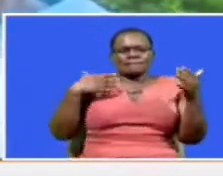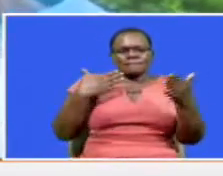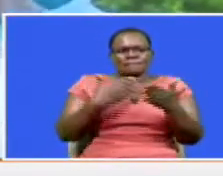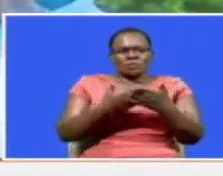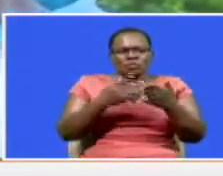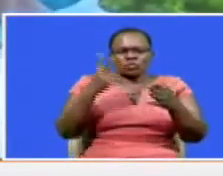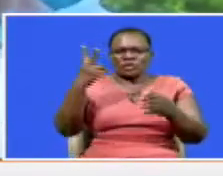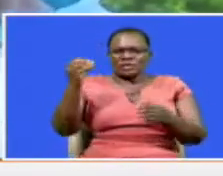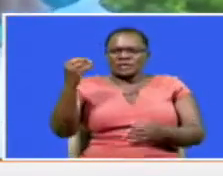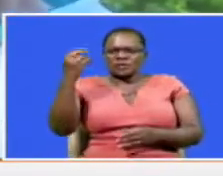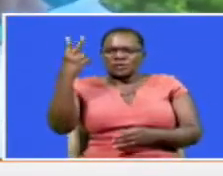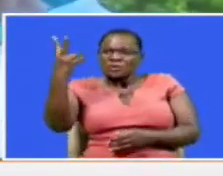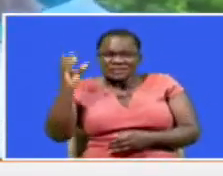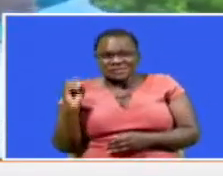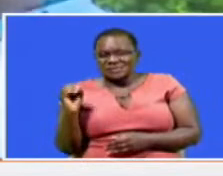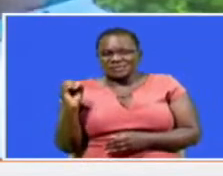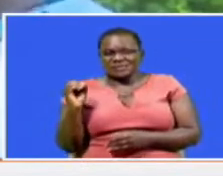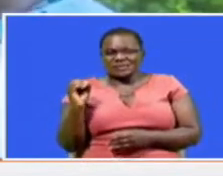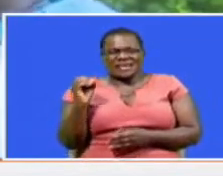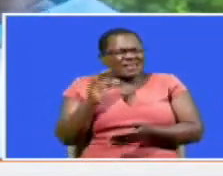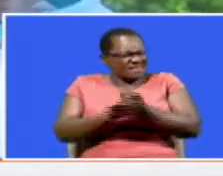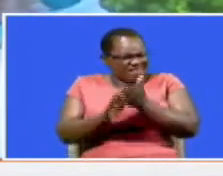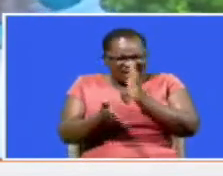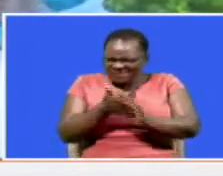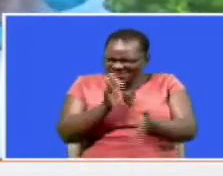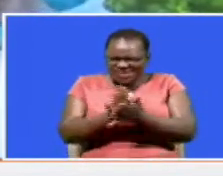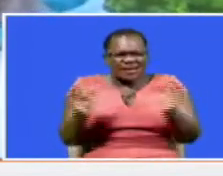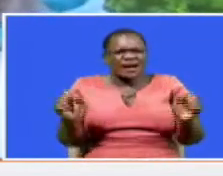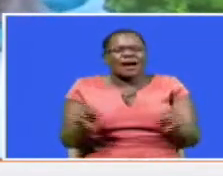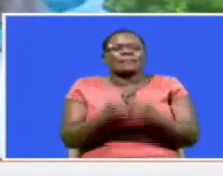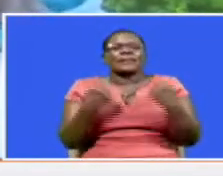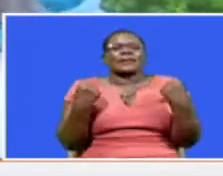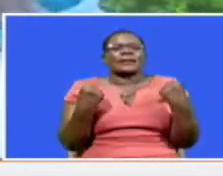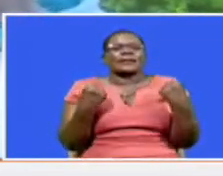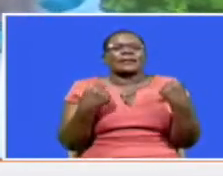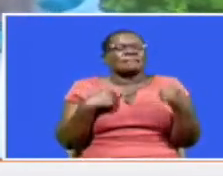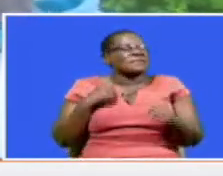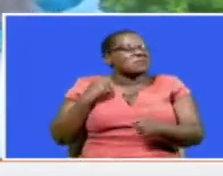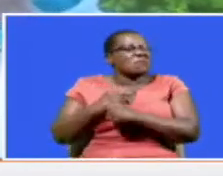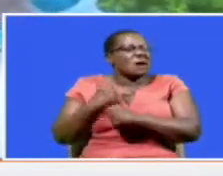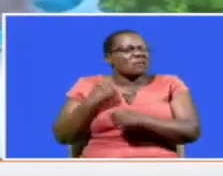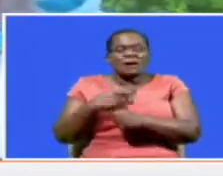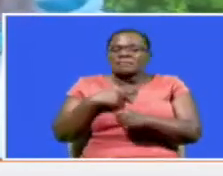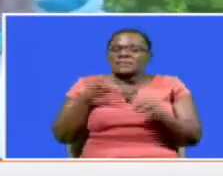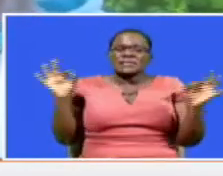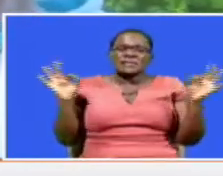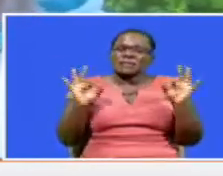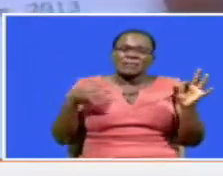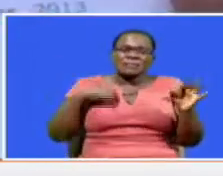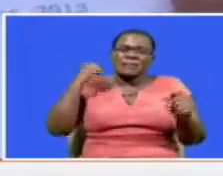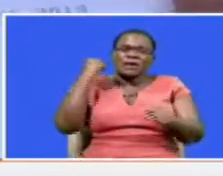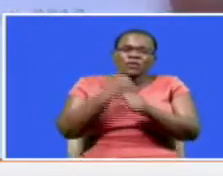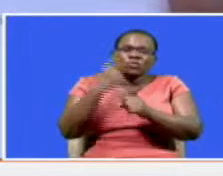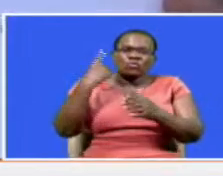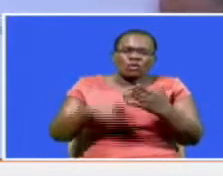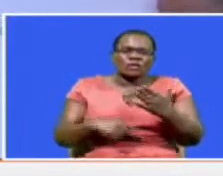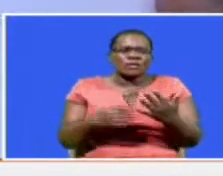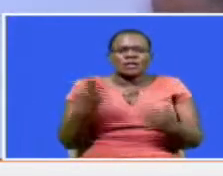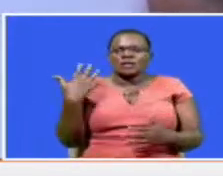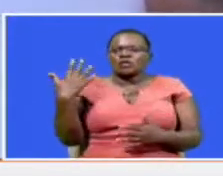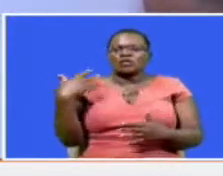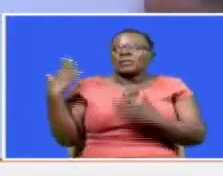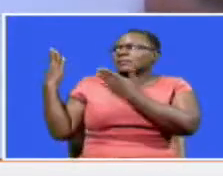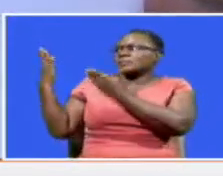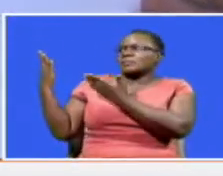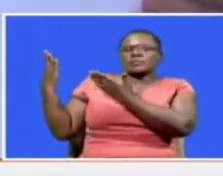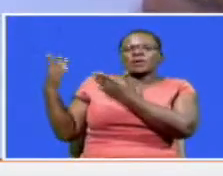nasimamisha 2020, hakuna kitu ambaye mfanyika. So inashangaa nilifanya nini. These documents, he